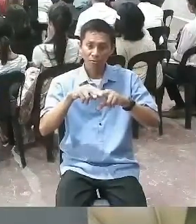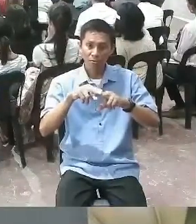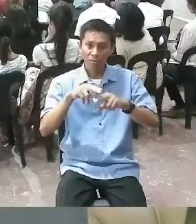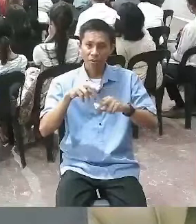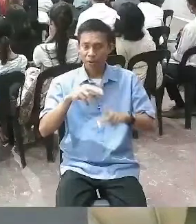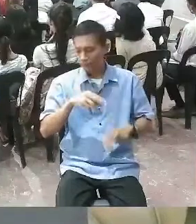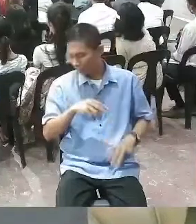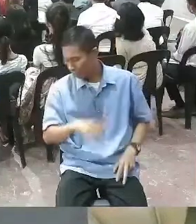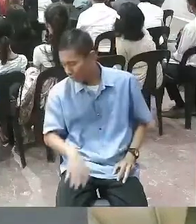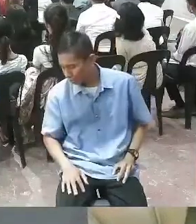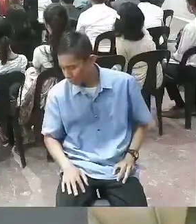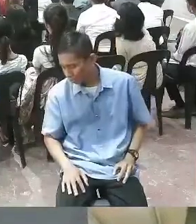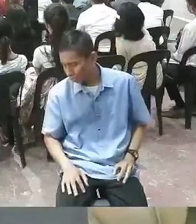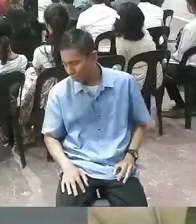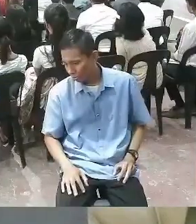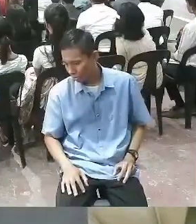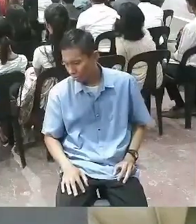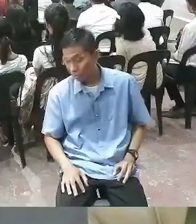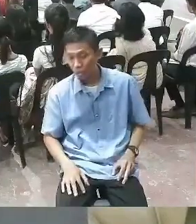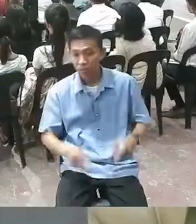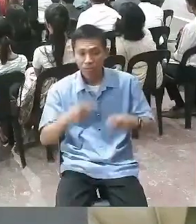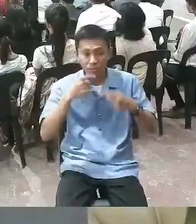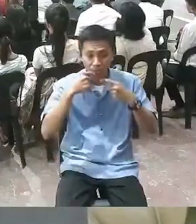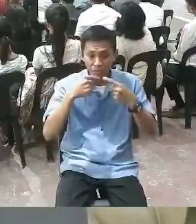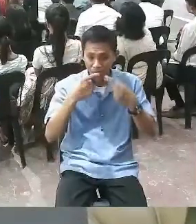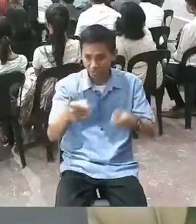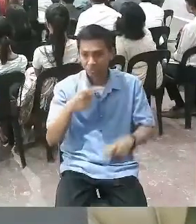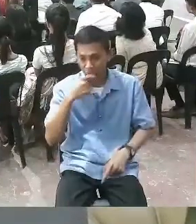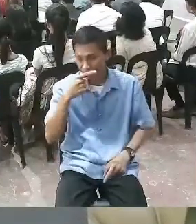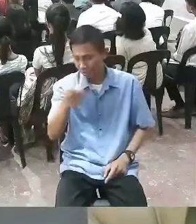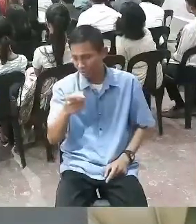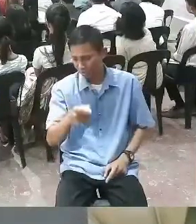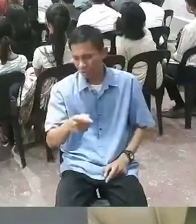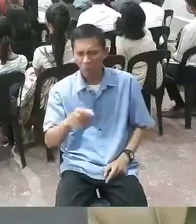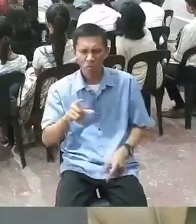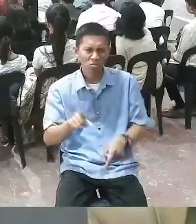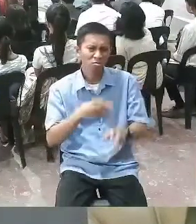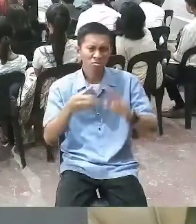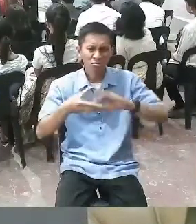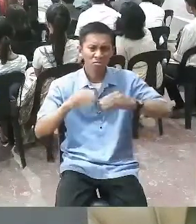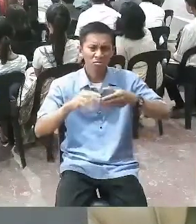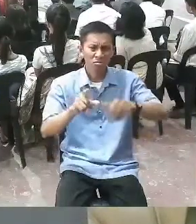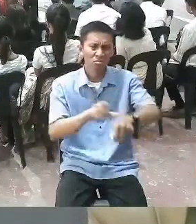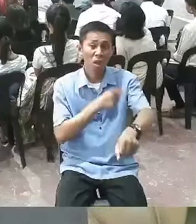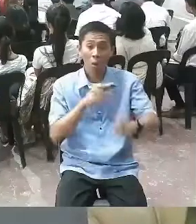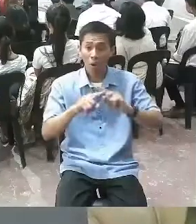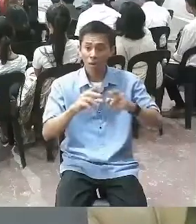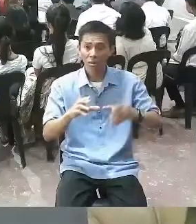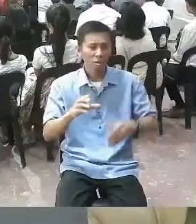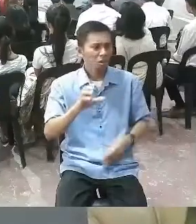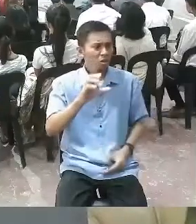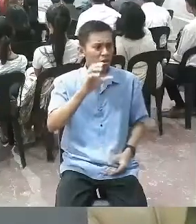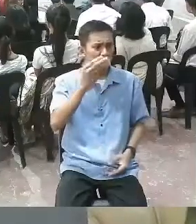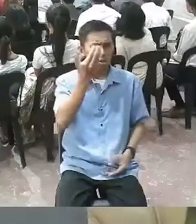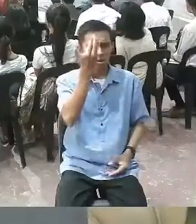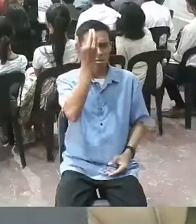a while to recognize her. But anyway, to make a long story short, I had a stroke.